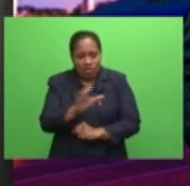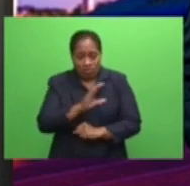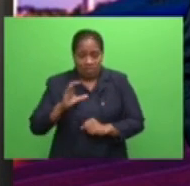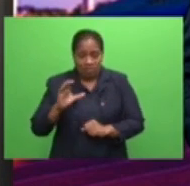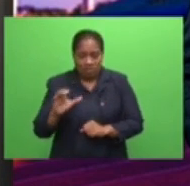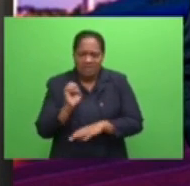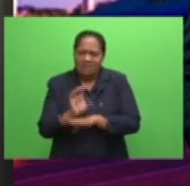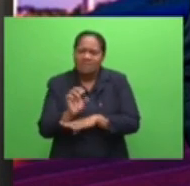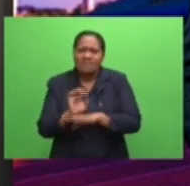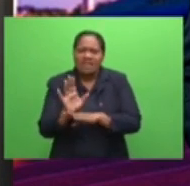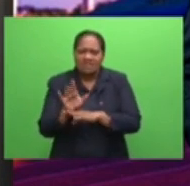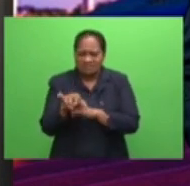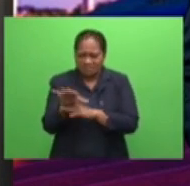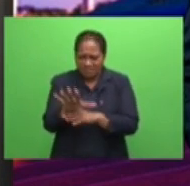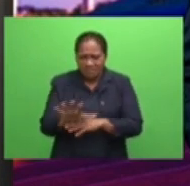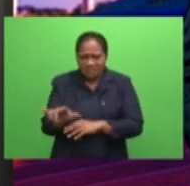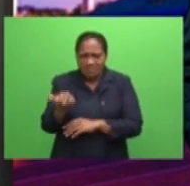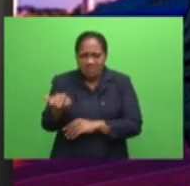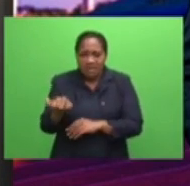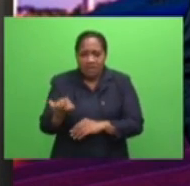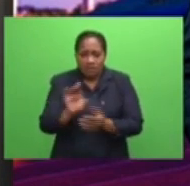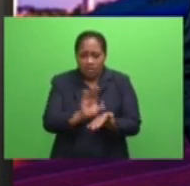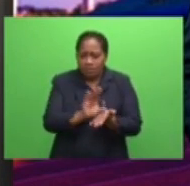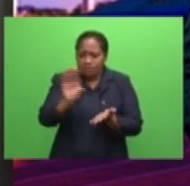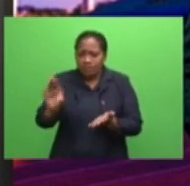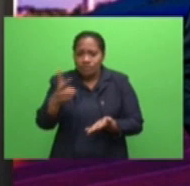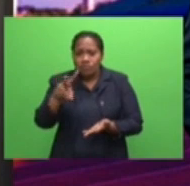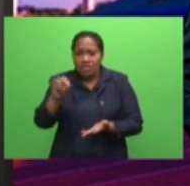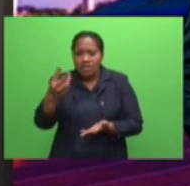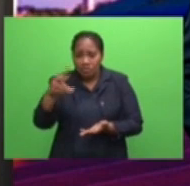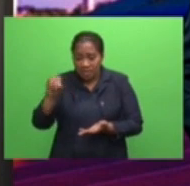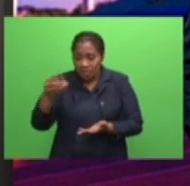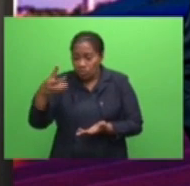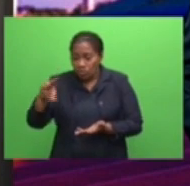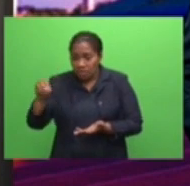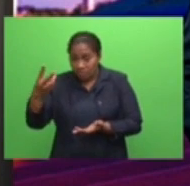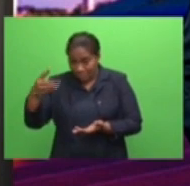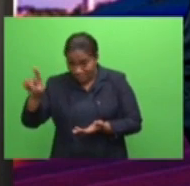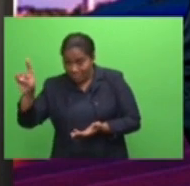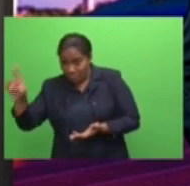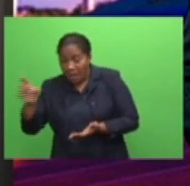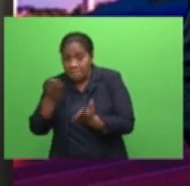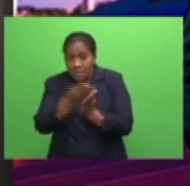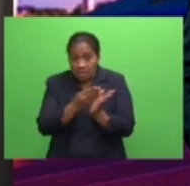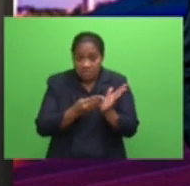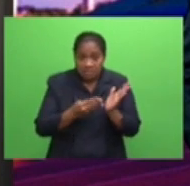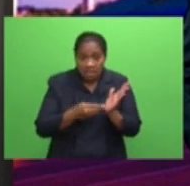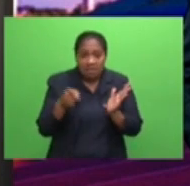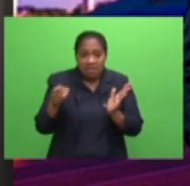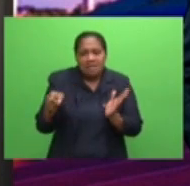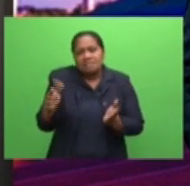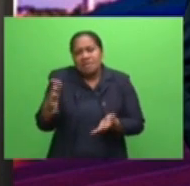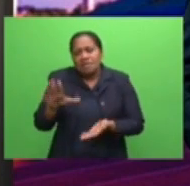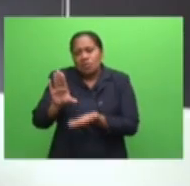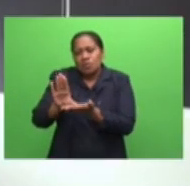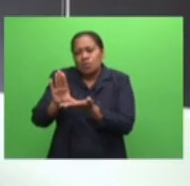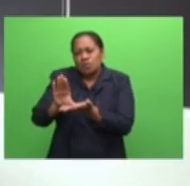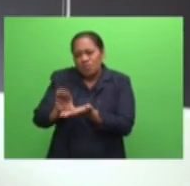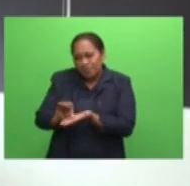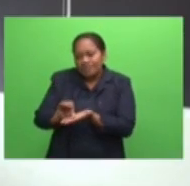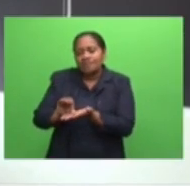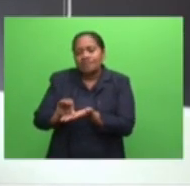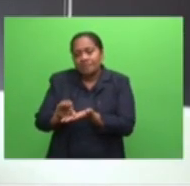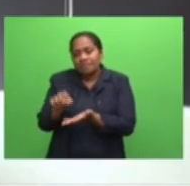that the allocation for the 2020-2021 budget to the Commission will most likely be less than desired. The